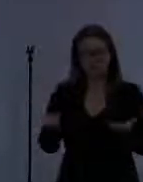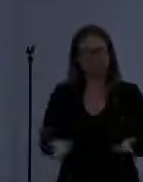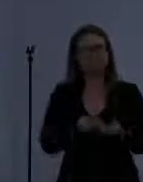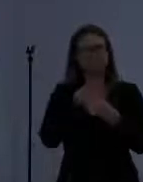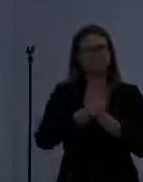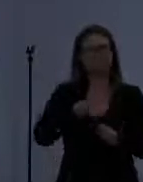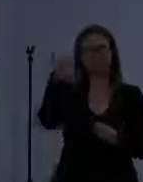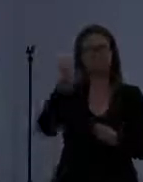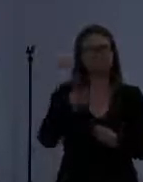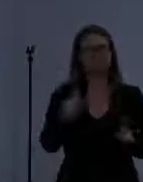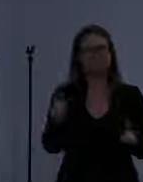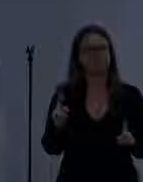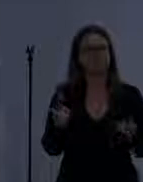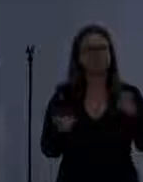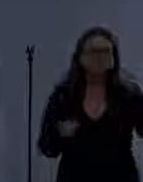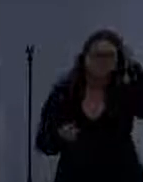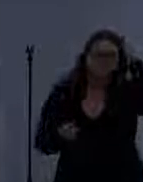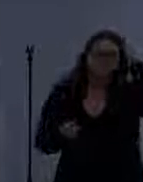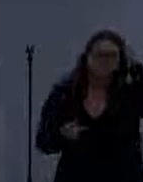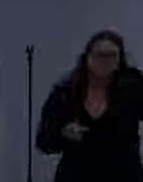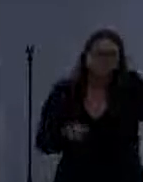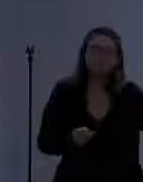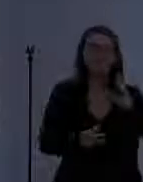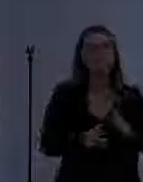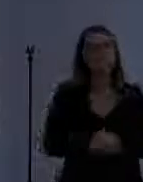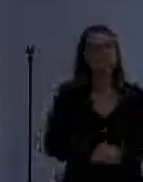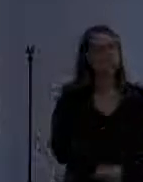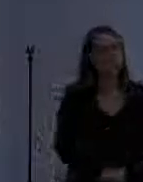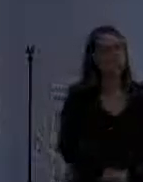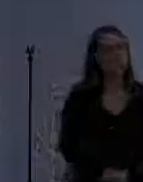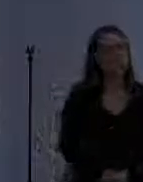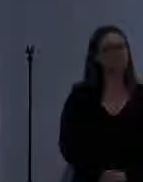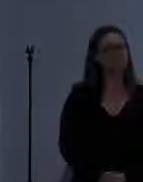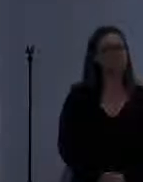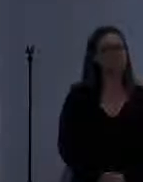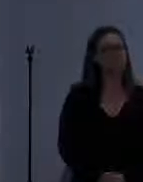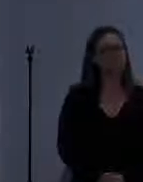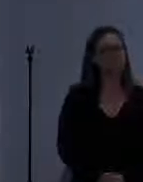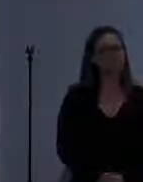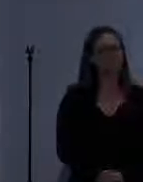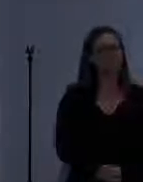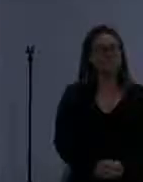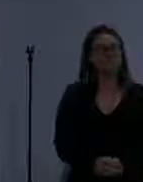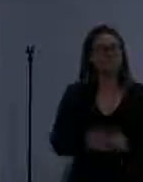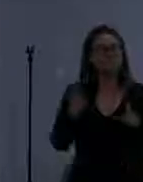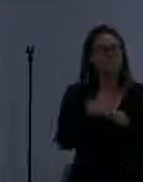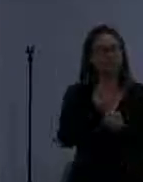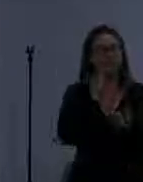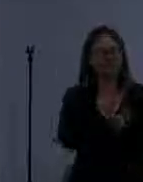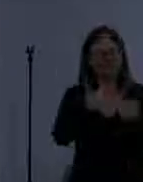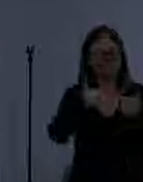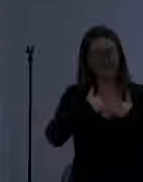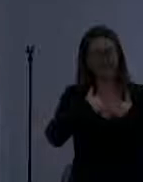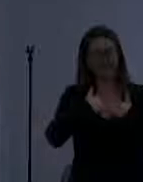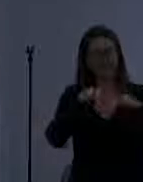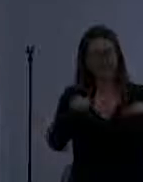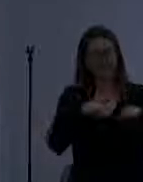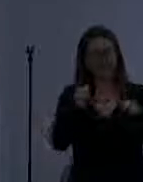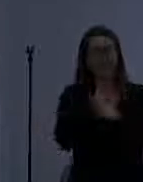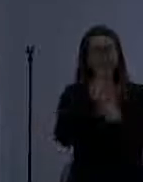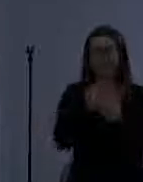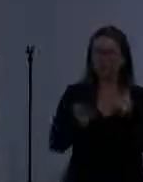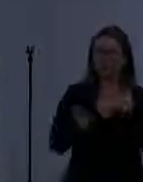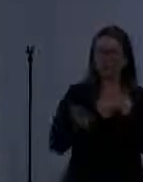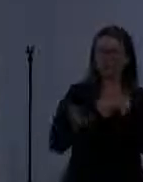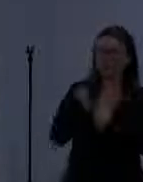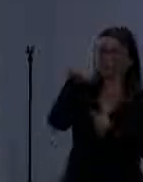making sure that like people, if they weren't being treated okay, that then there was some kind of outcome that made sure that